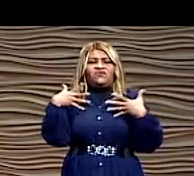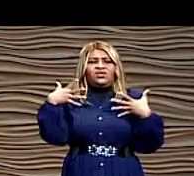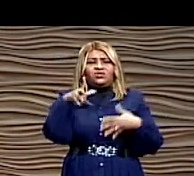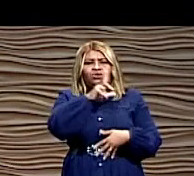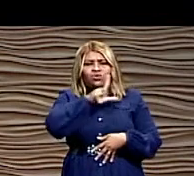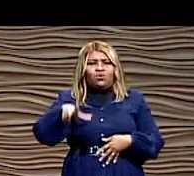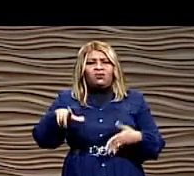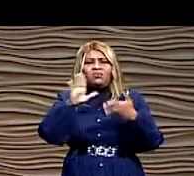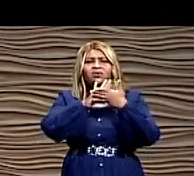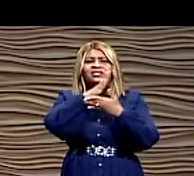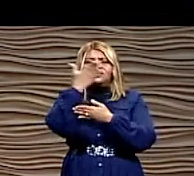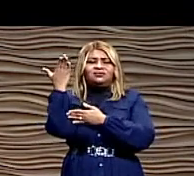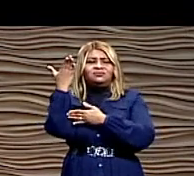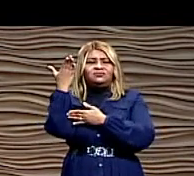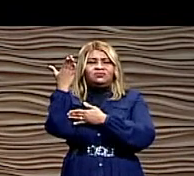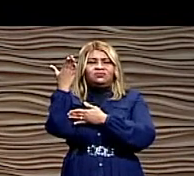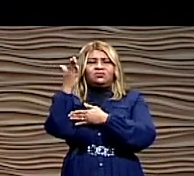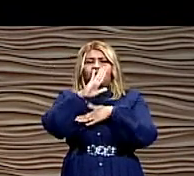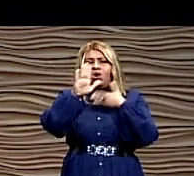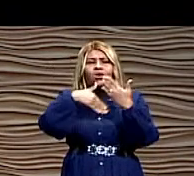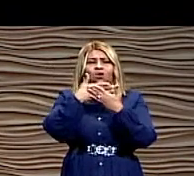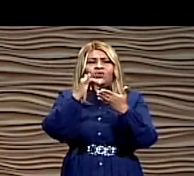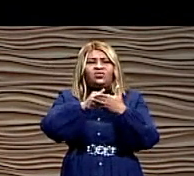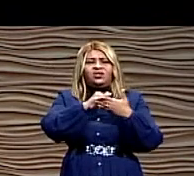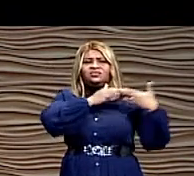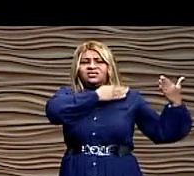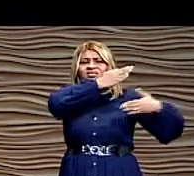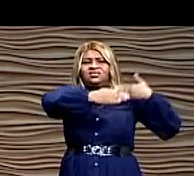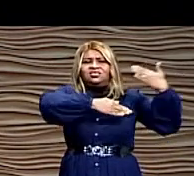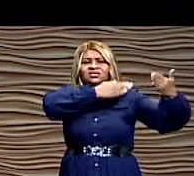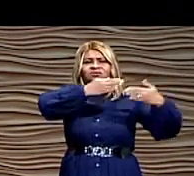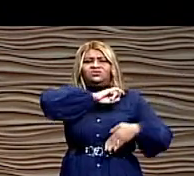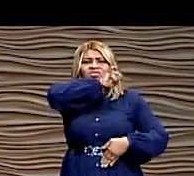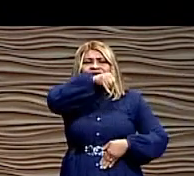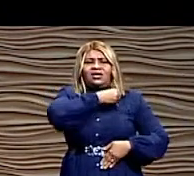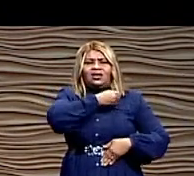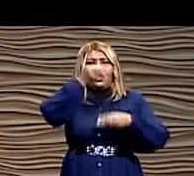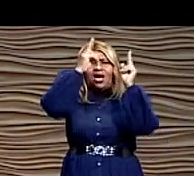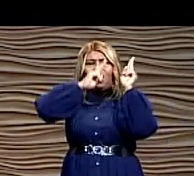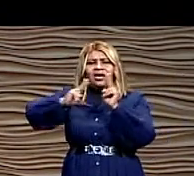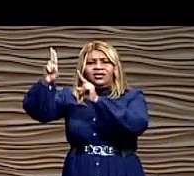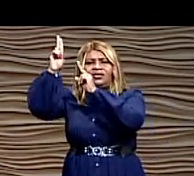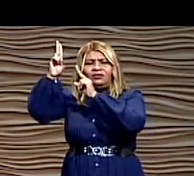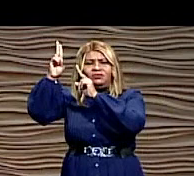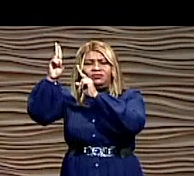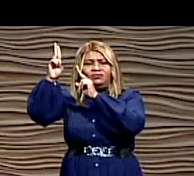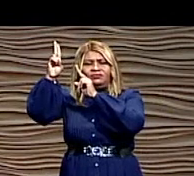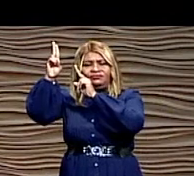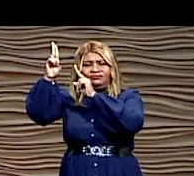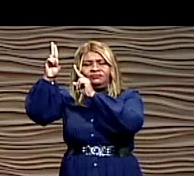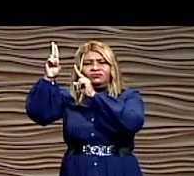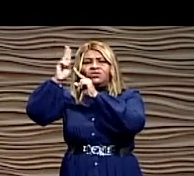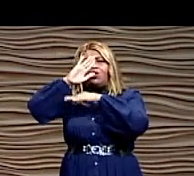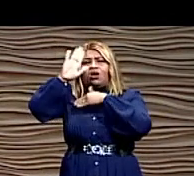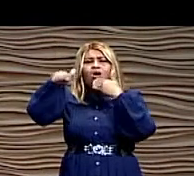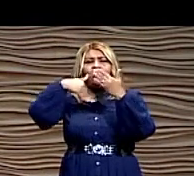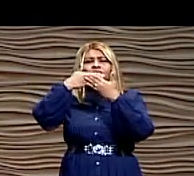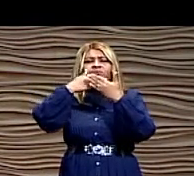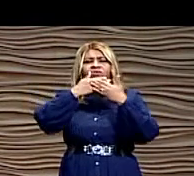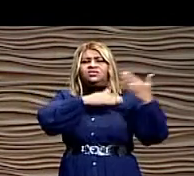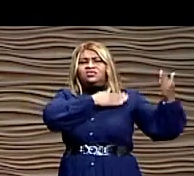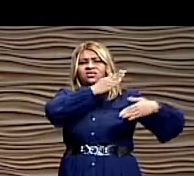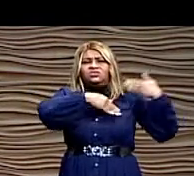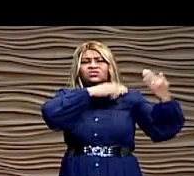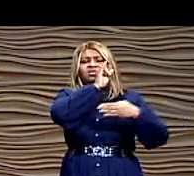Lord, praise him. All you descendants of Jacob, honor him. Revere him, all you descendants